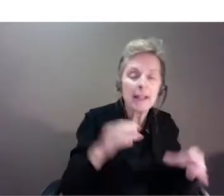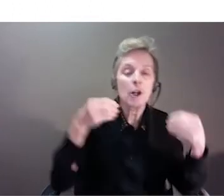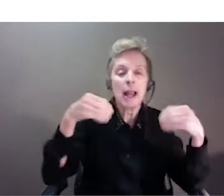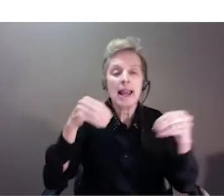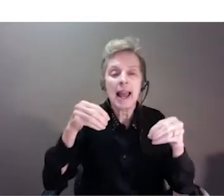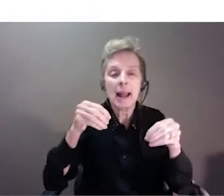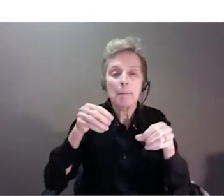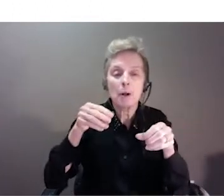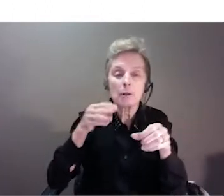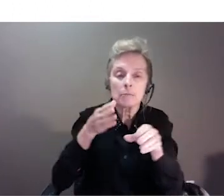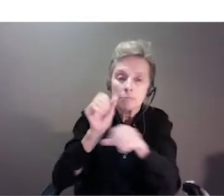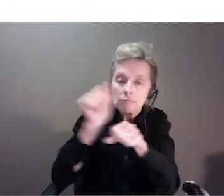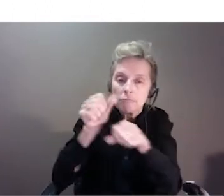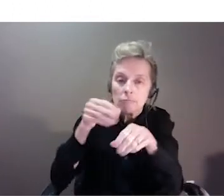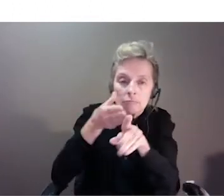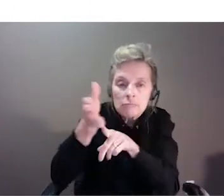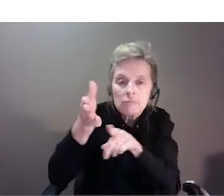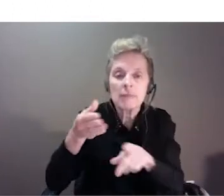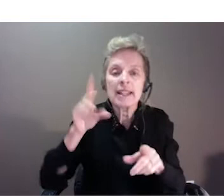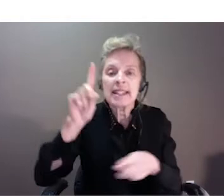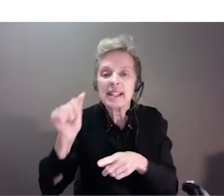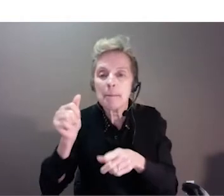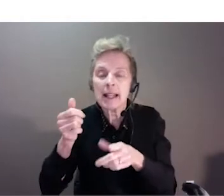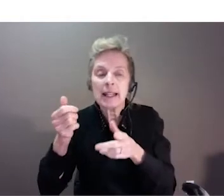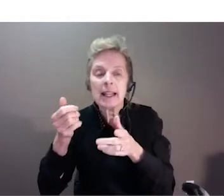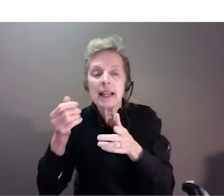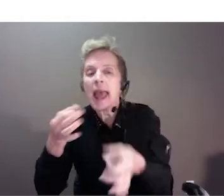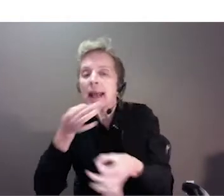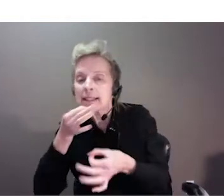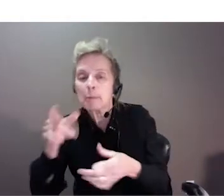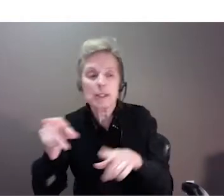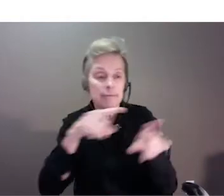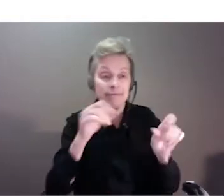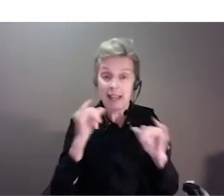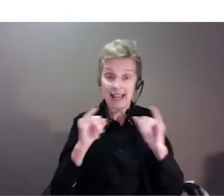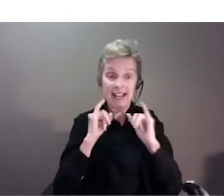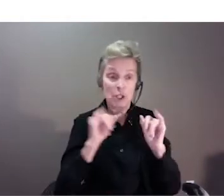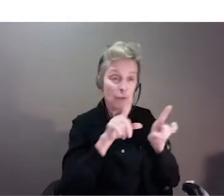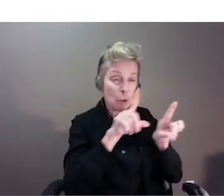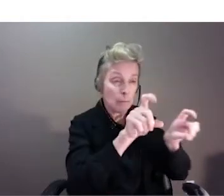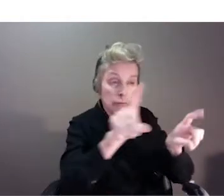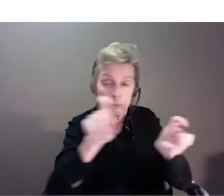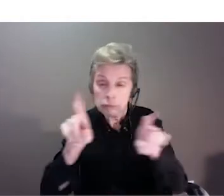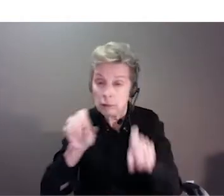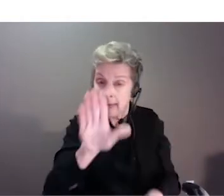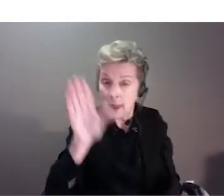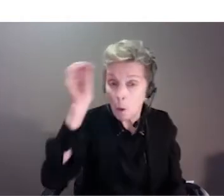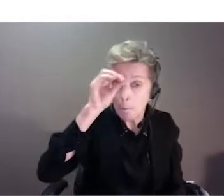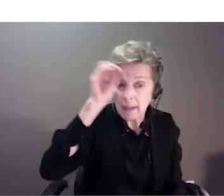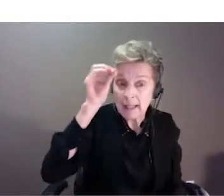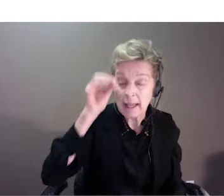specialists, and disability experts. So in the interviews, we asked them about their opinion regarding the study